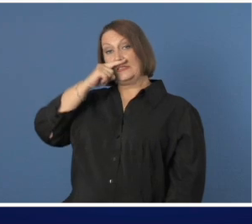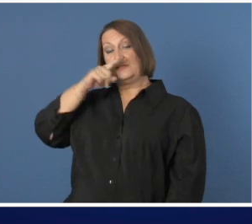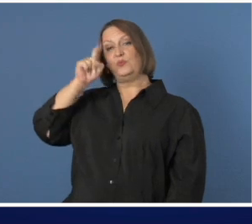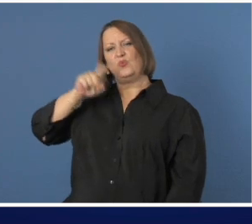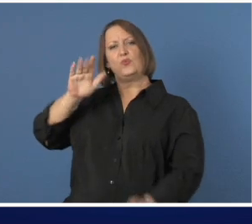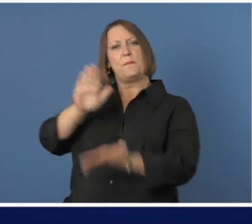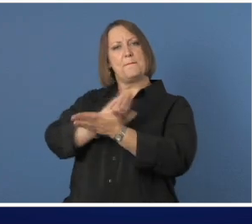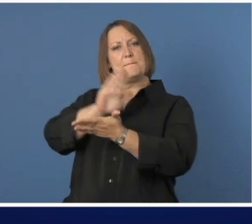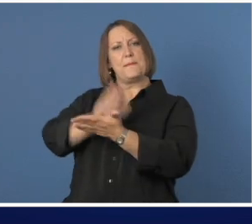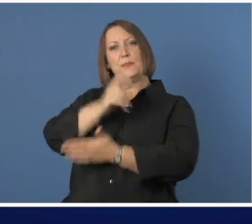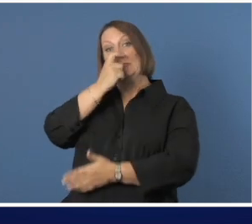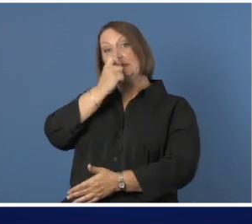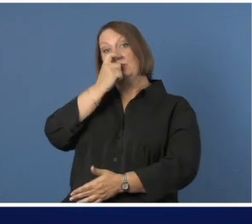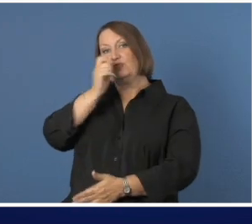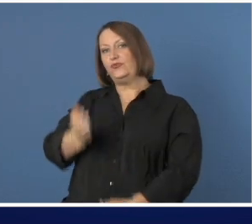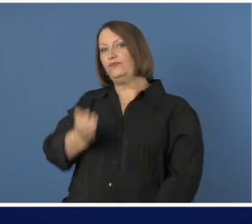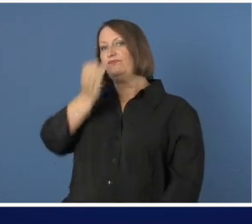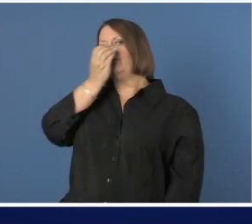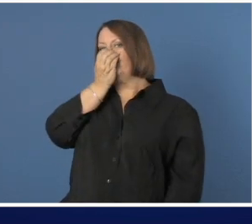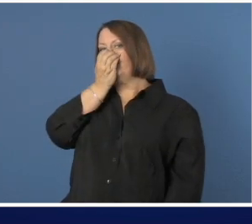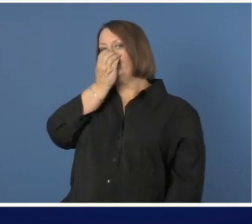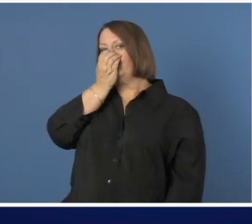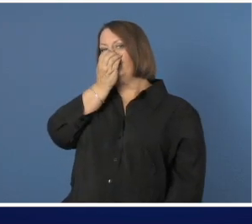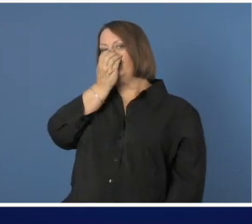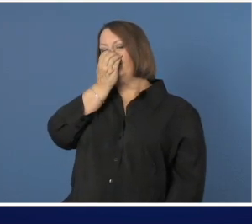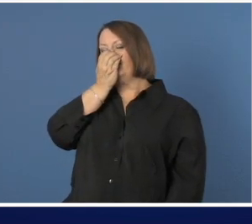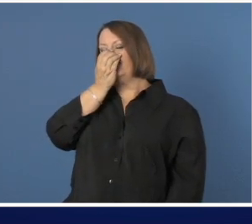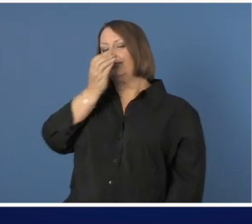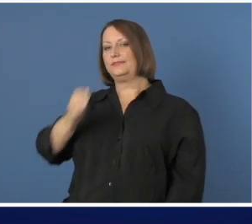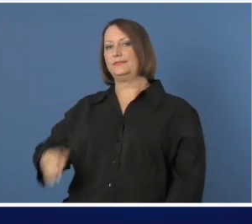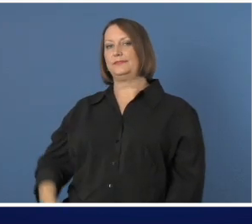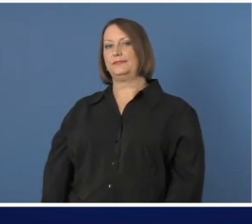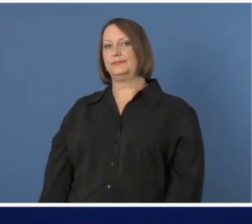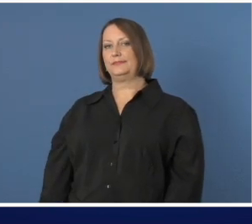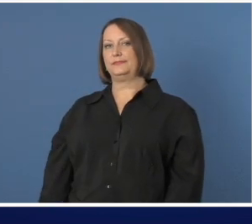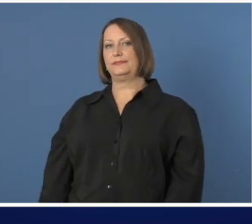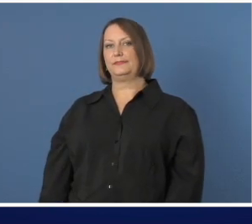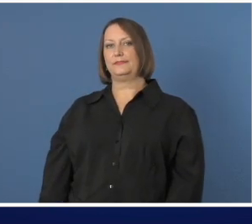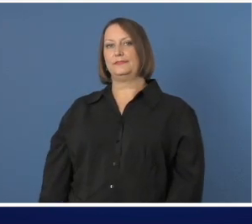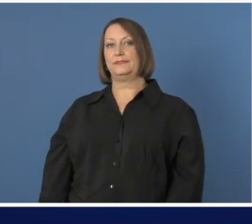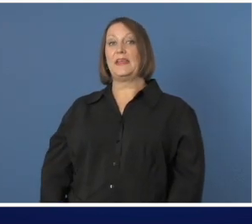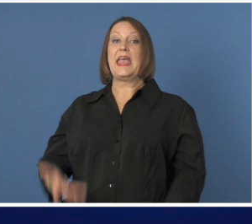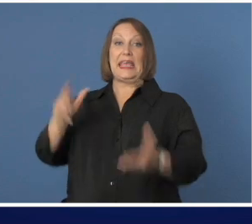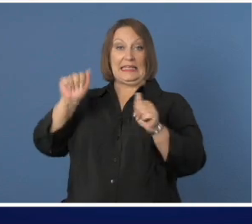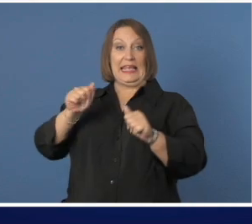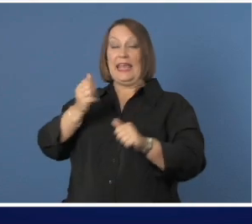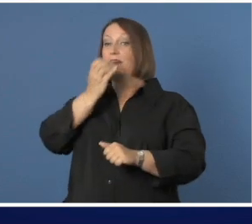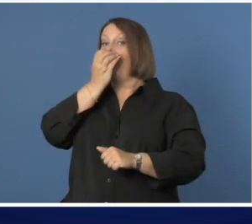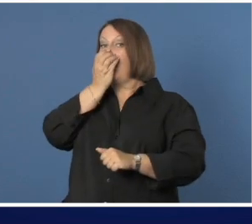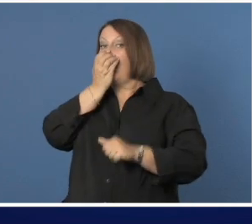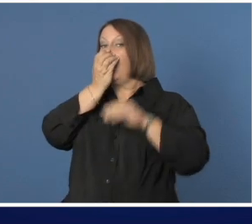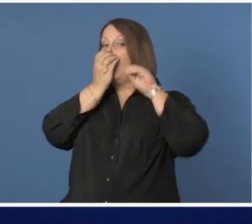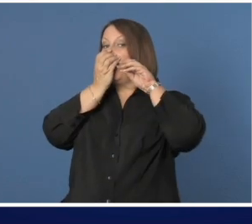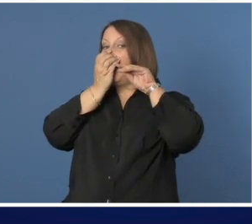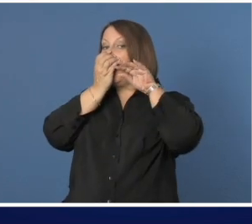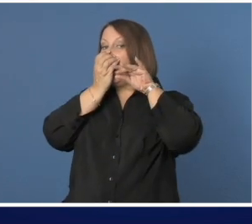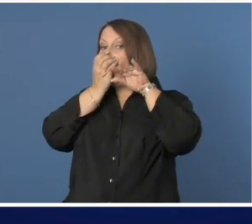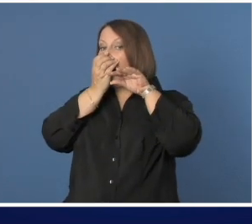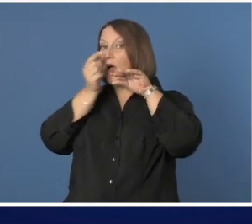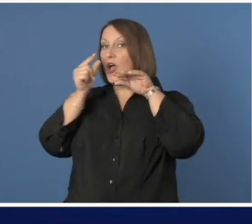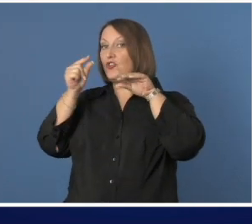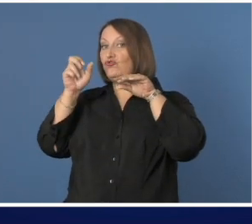and nose with a tissue when coughing or sneezing it may prevent those around